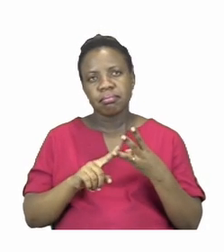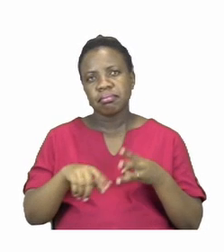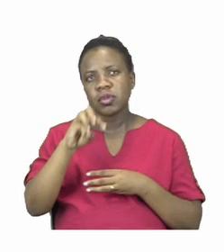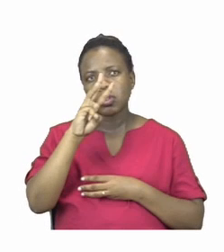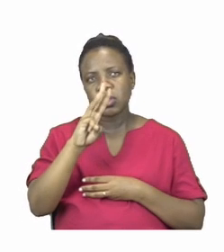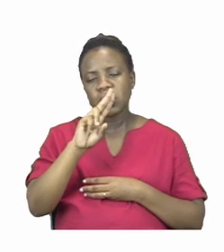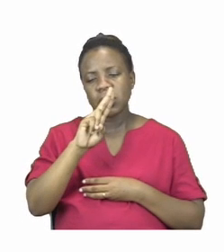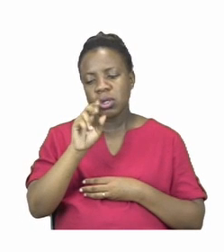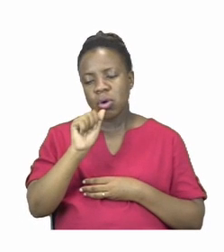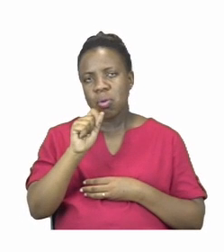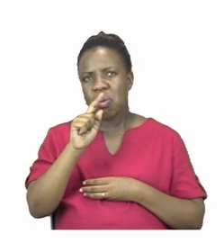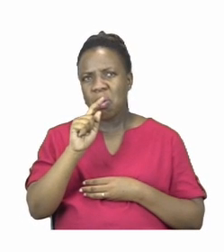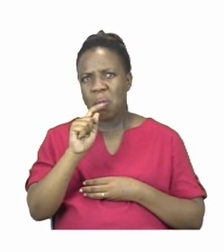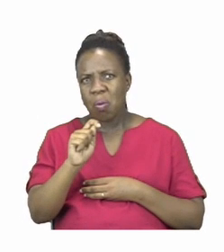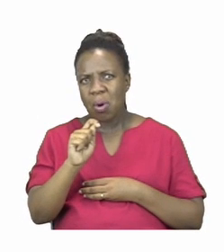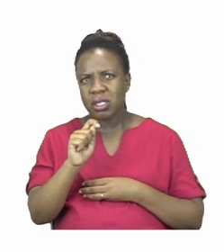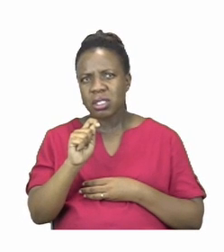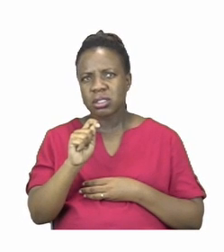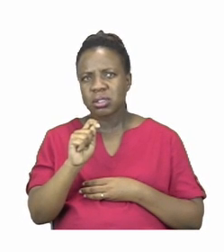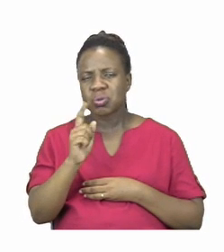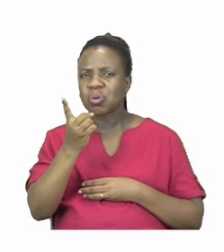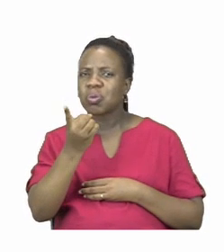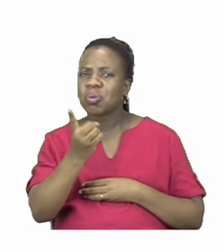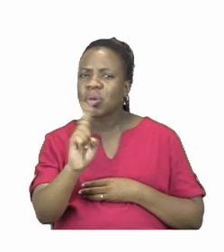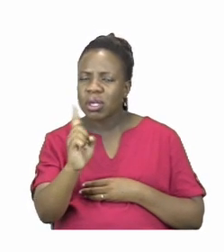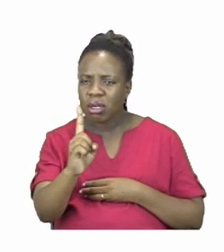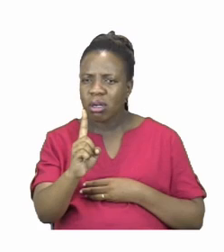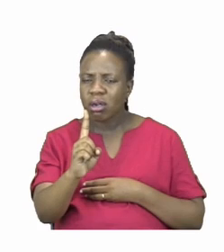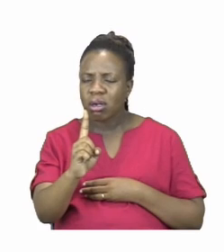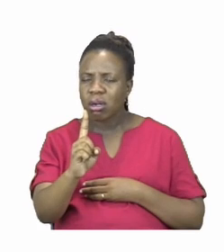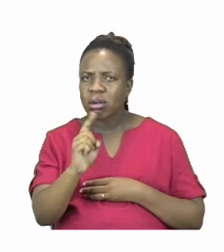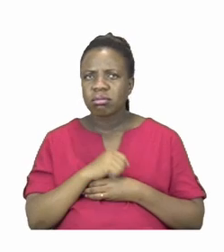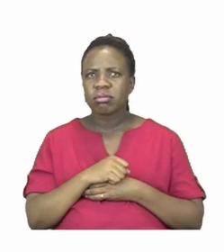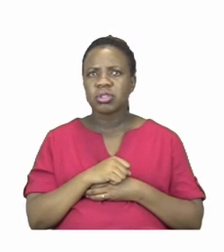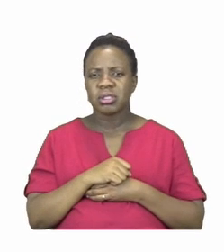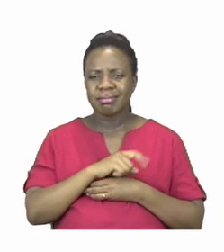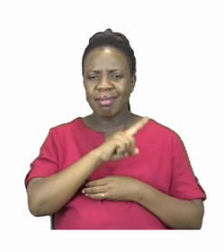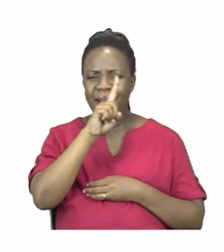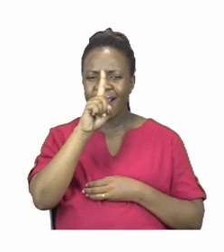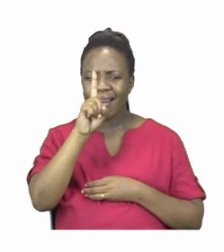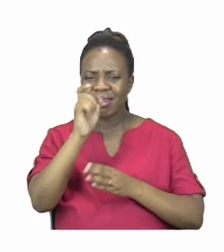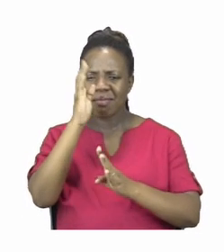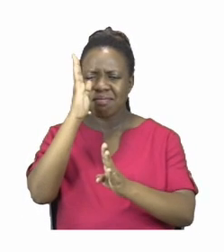or an object. What is making that sound?